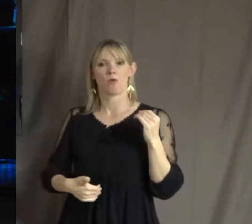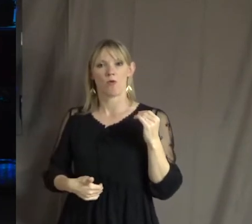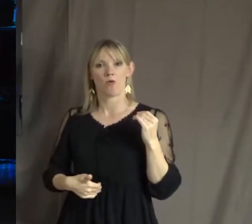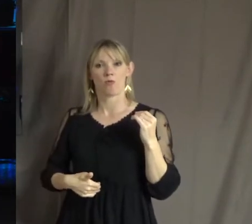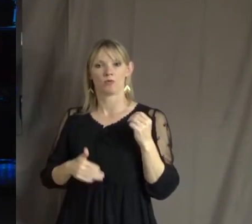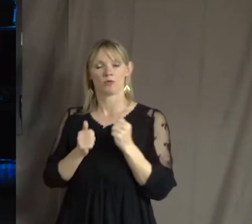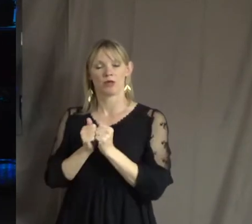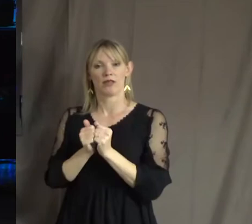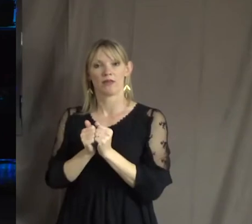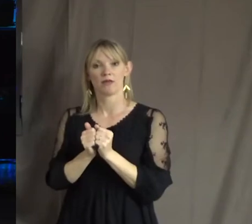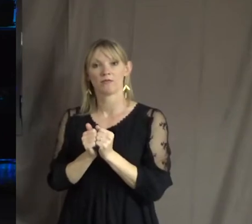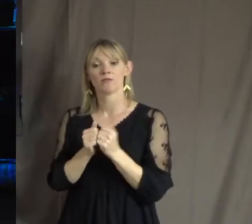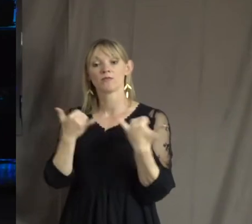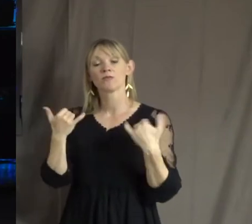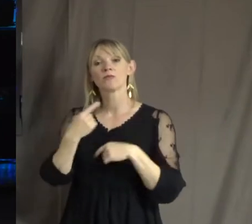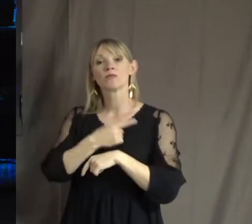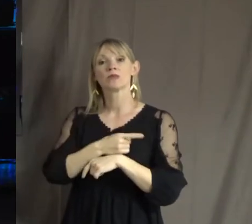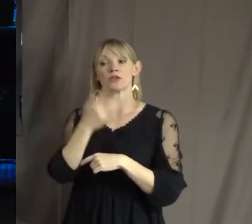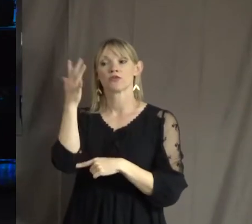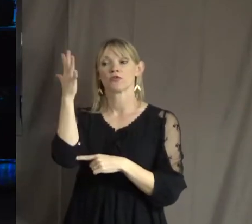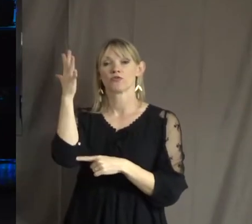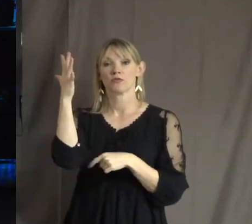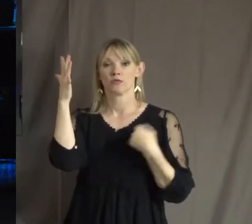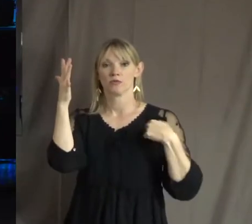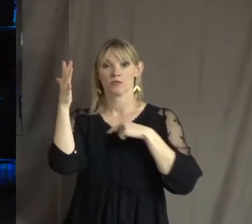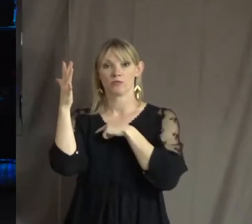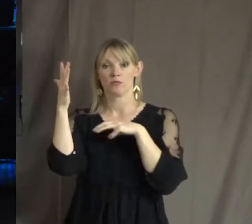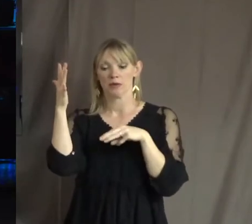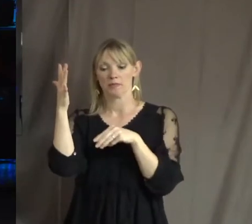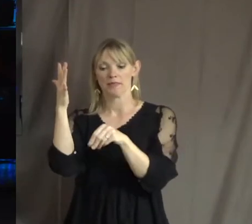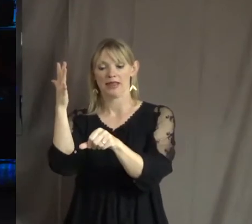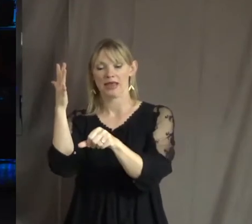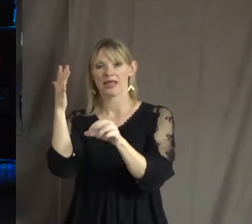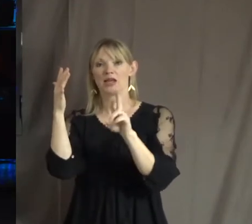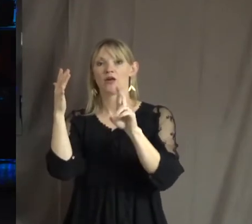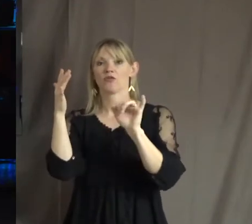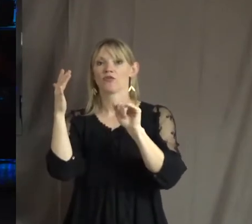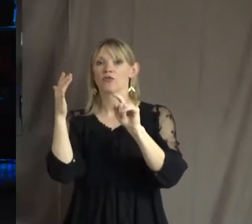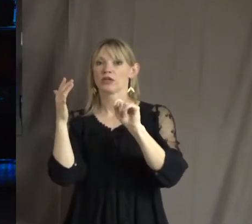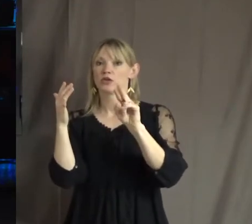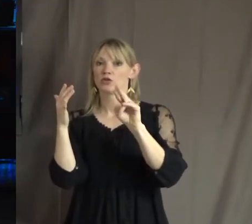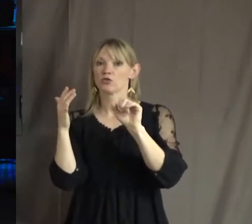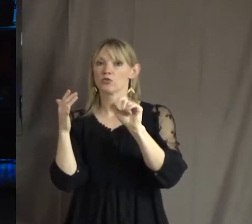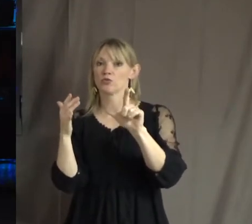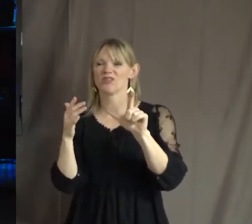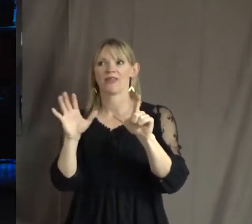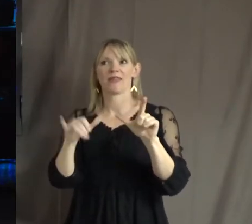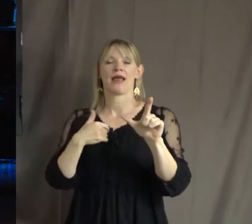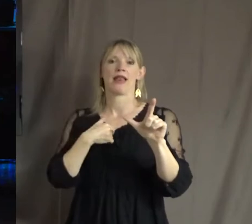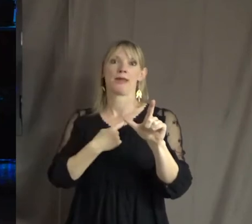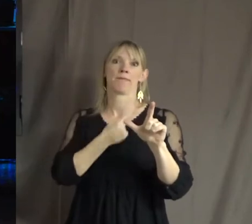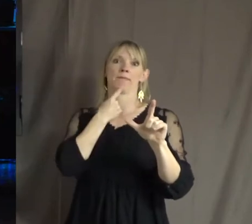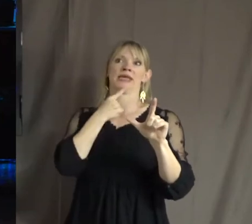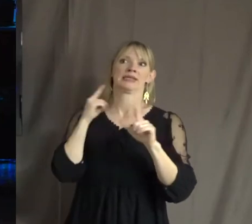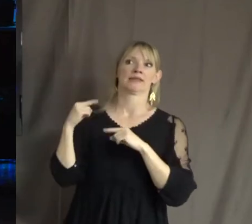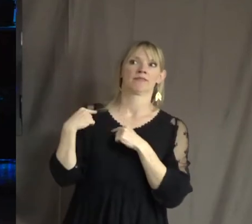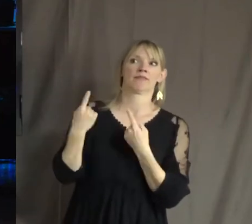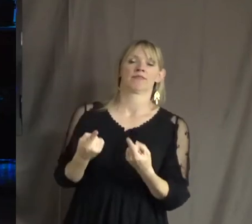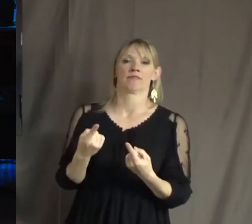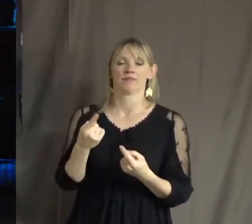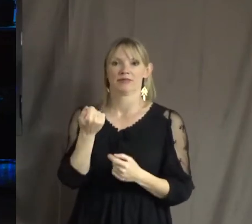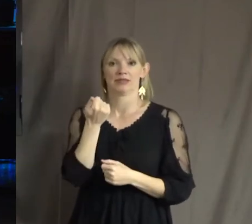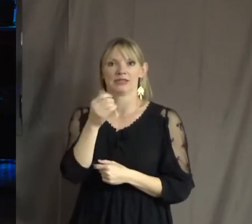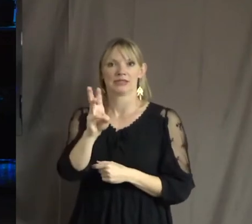So today, even planting our tree, it's a ritual. And I think that's what I've missed in the last 16 months is